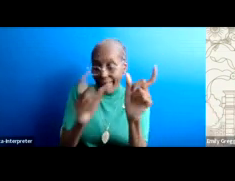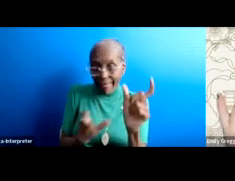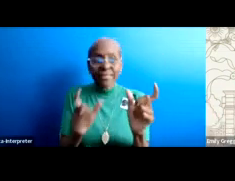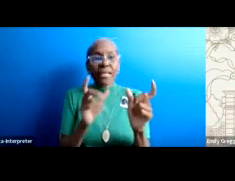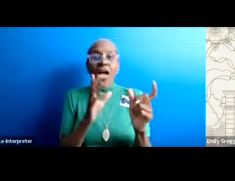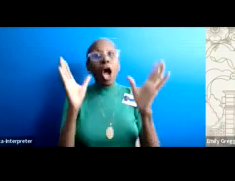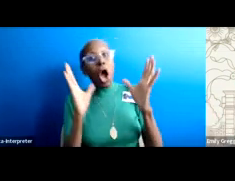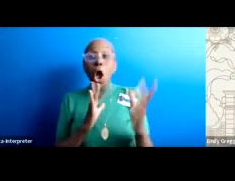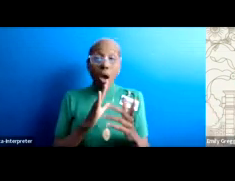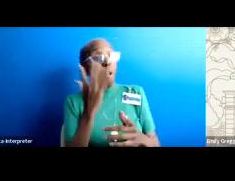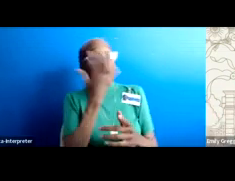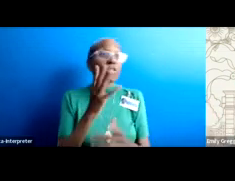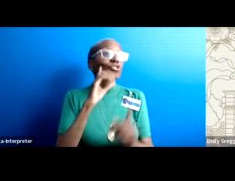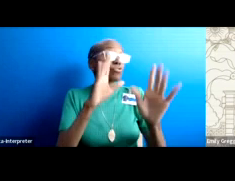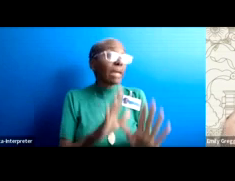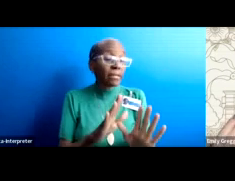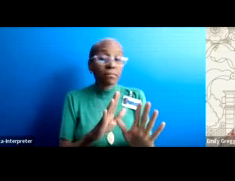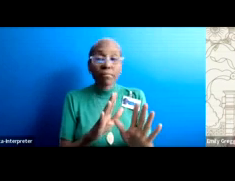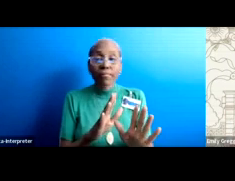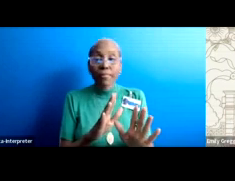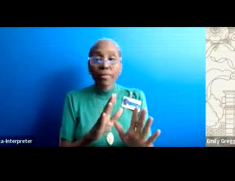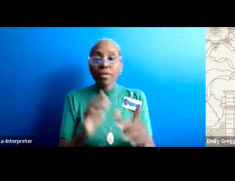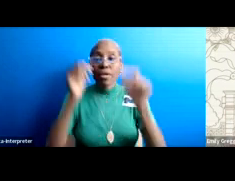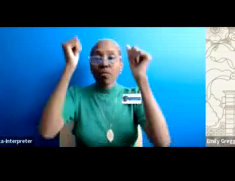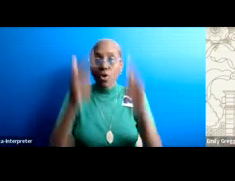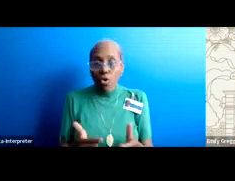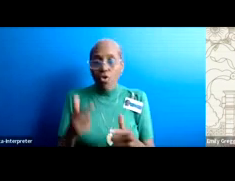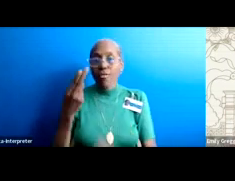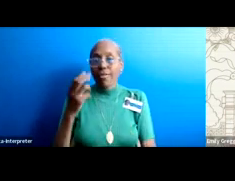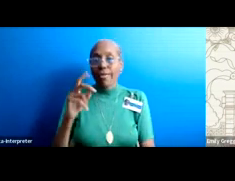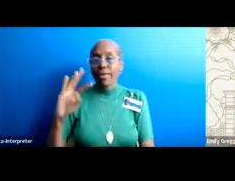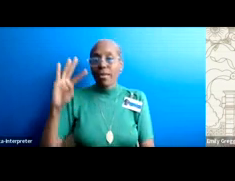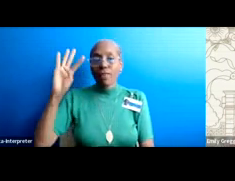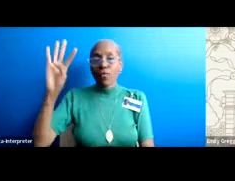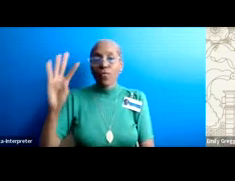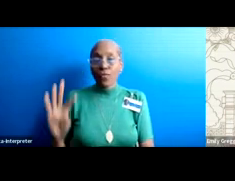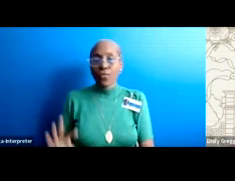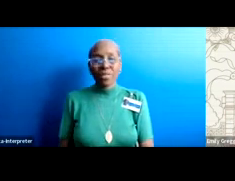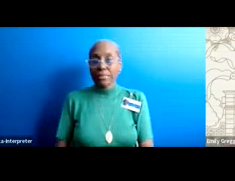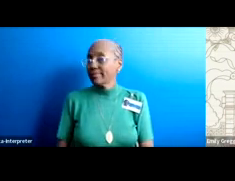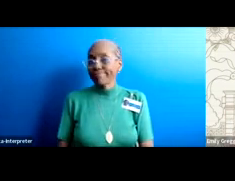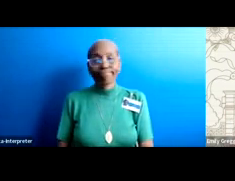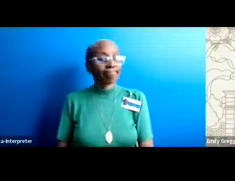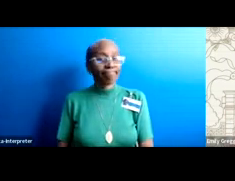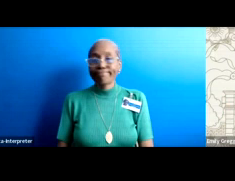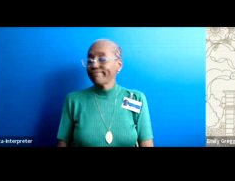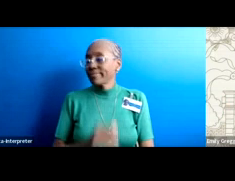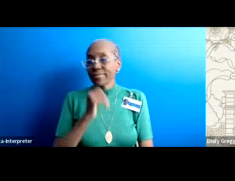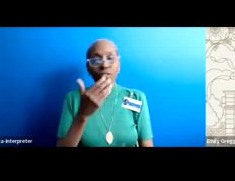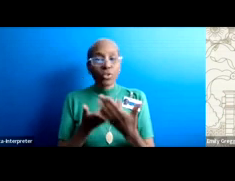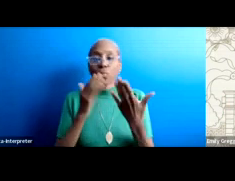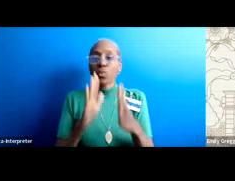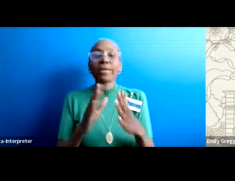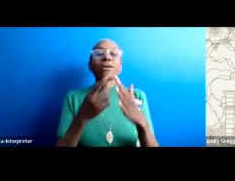And I was like, oh, this one looks great, but it would be like all heading 4, right? That's not the way we need to go about it. We need to